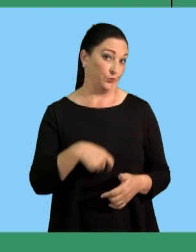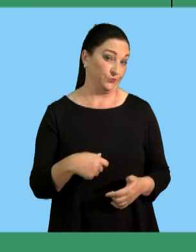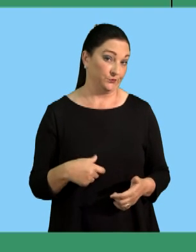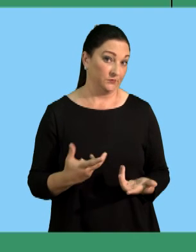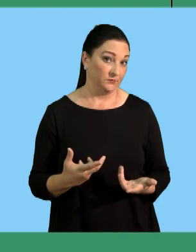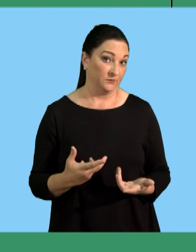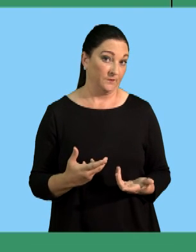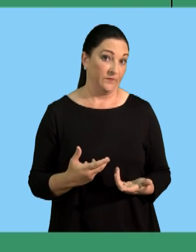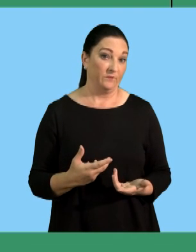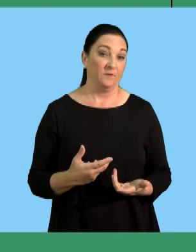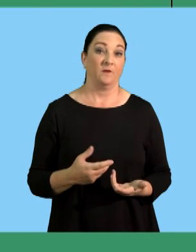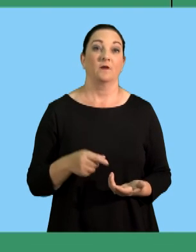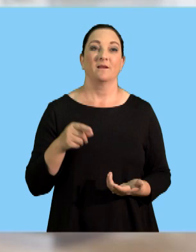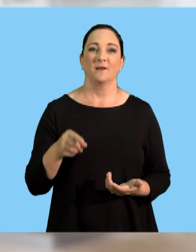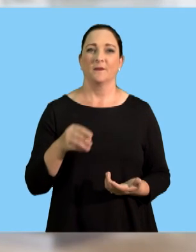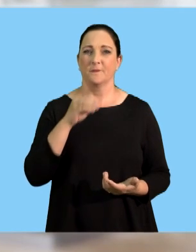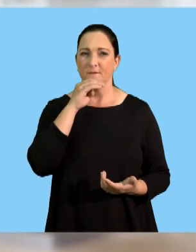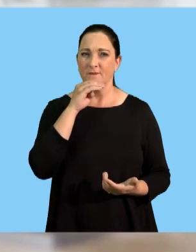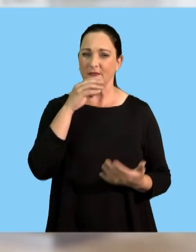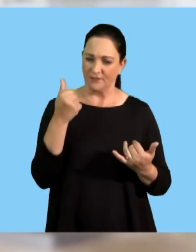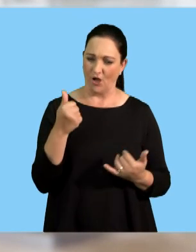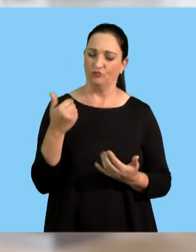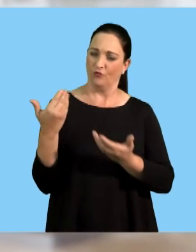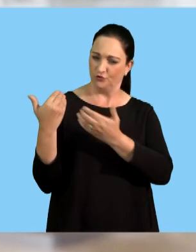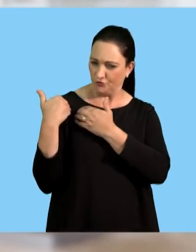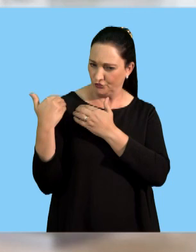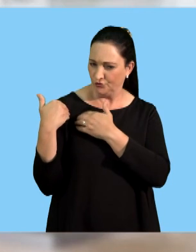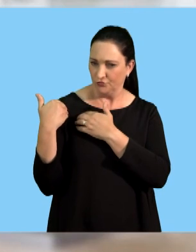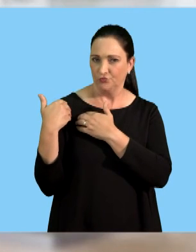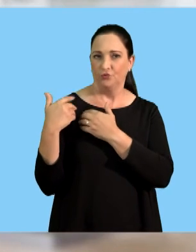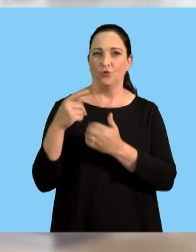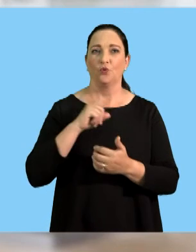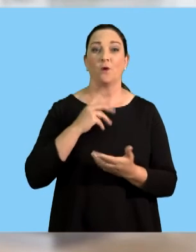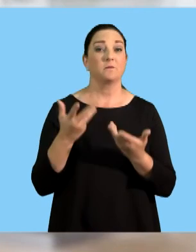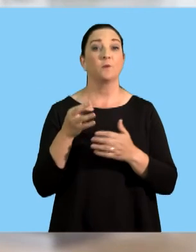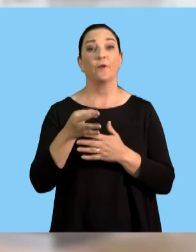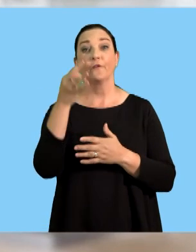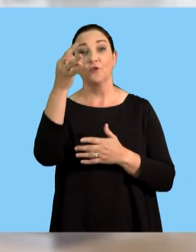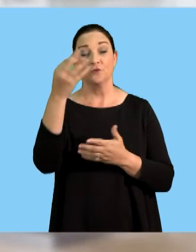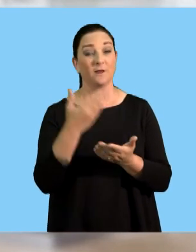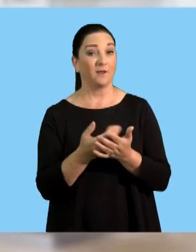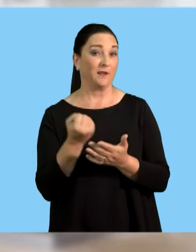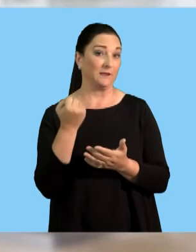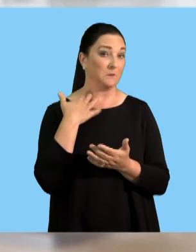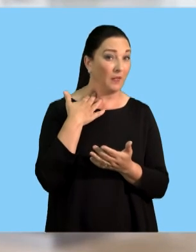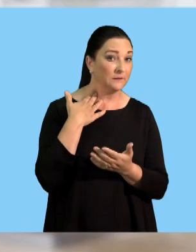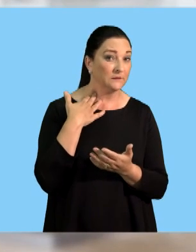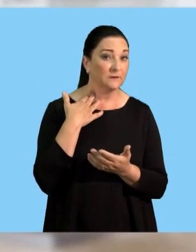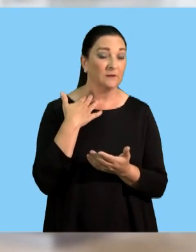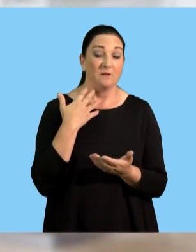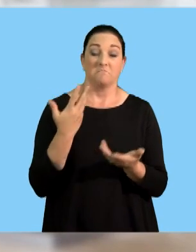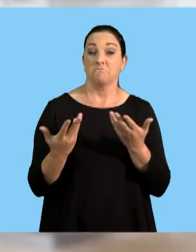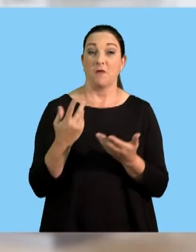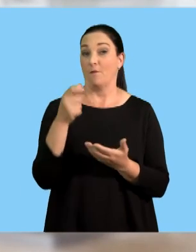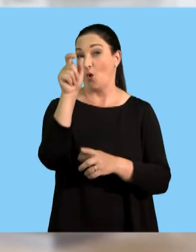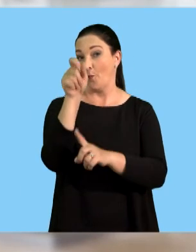being, to say they are taking it for security, especially to pay for future expenses should the breadwinner not